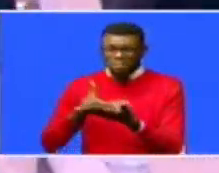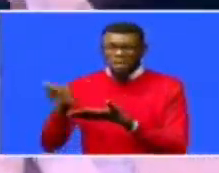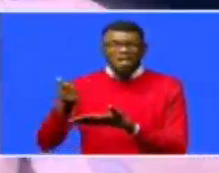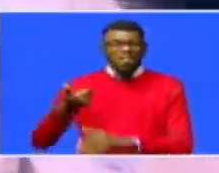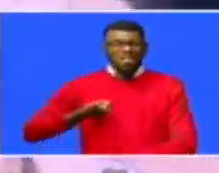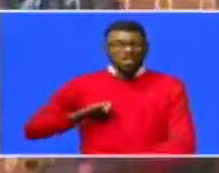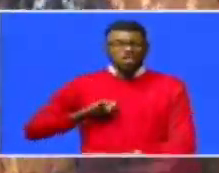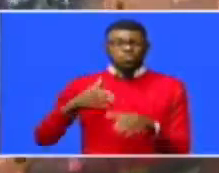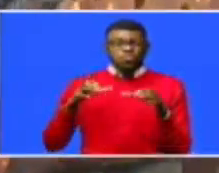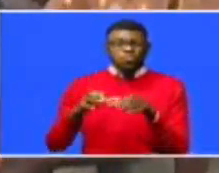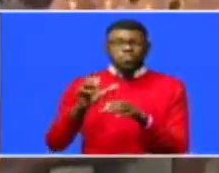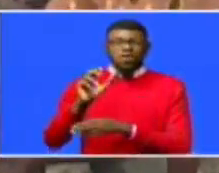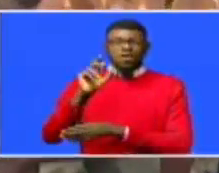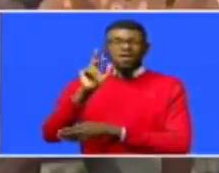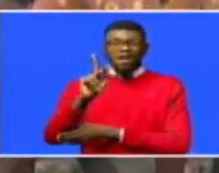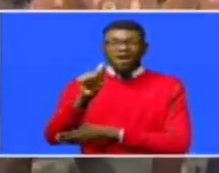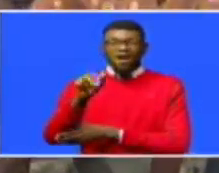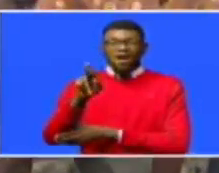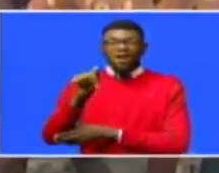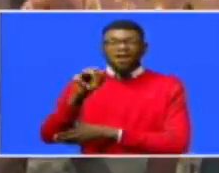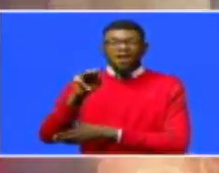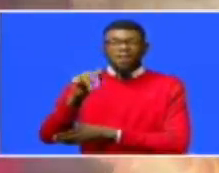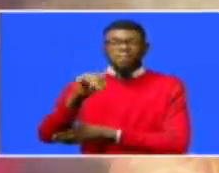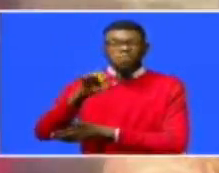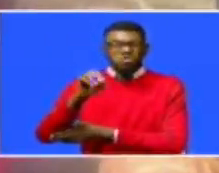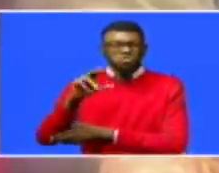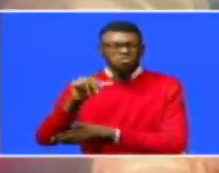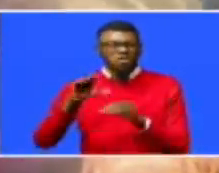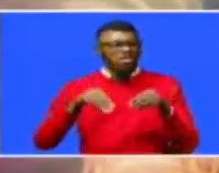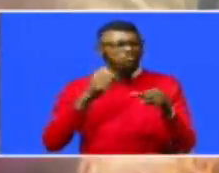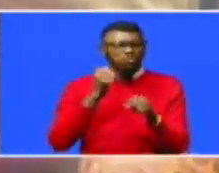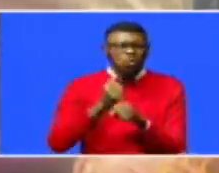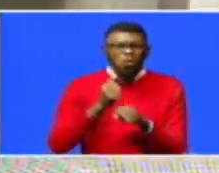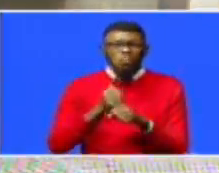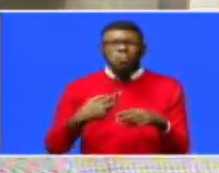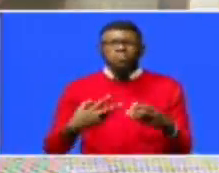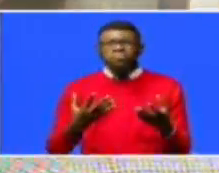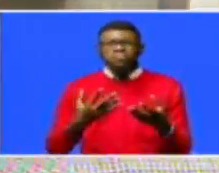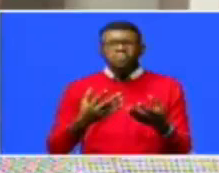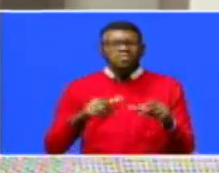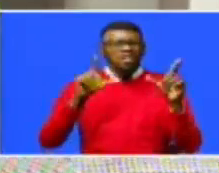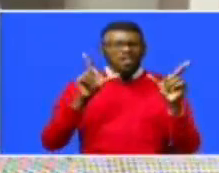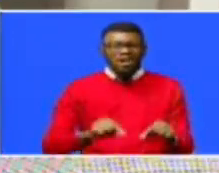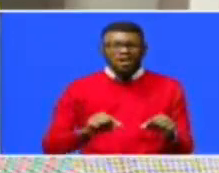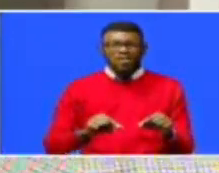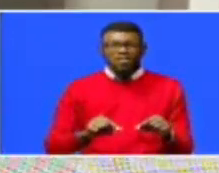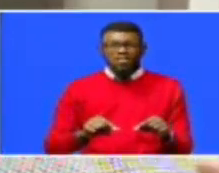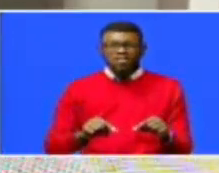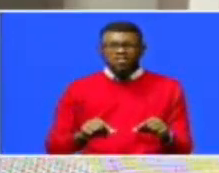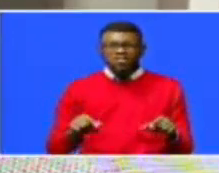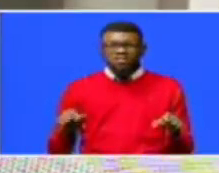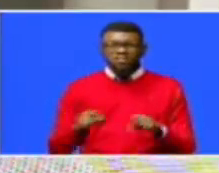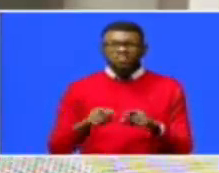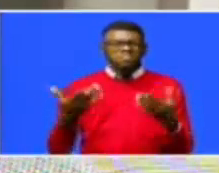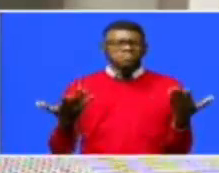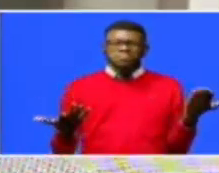Karamajong region because it's cheap labor, and secondly, they may not be a threat to the